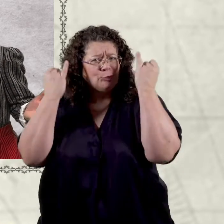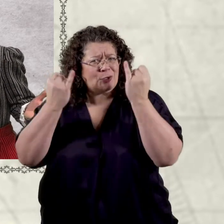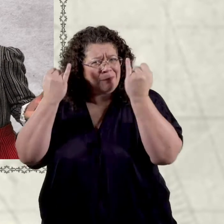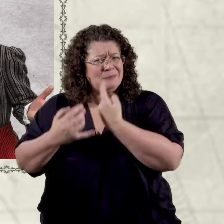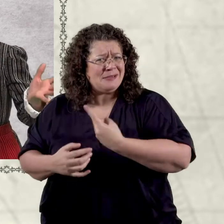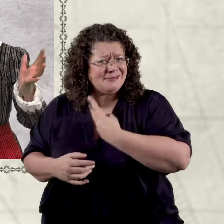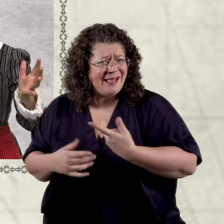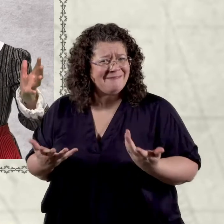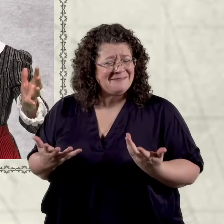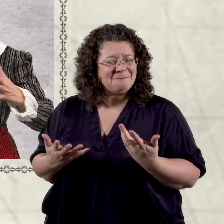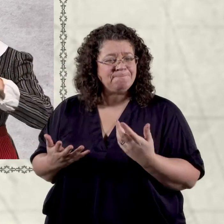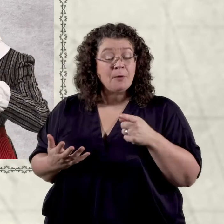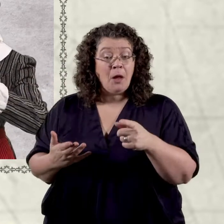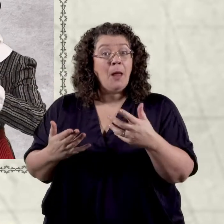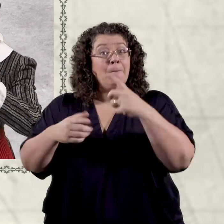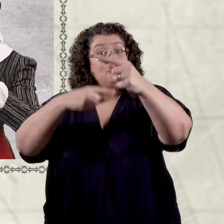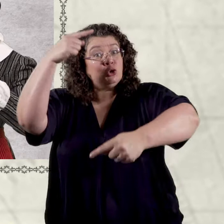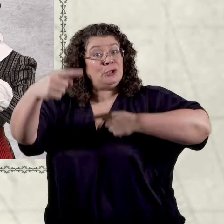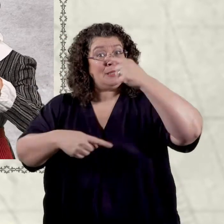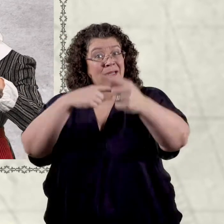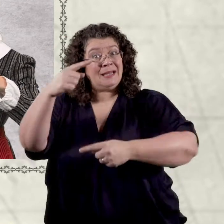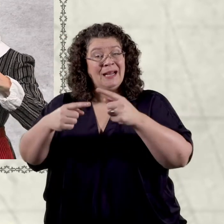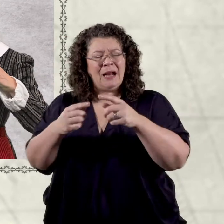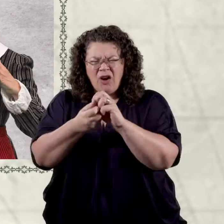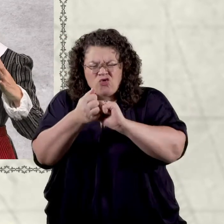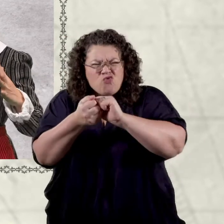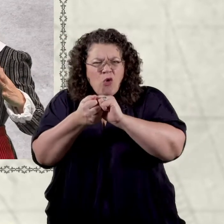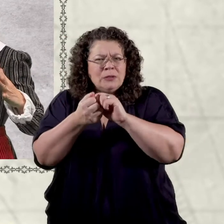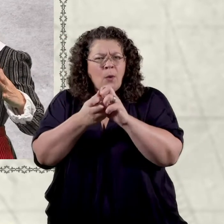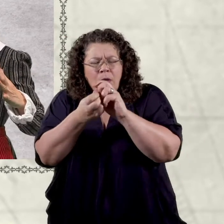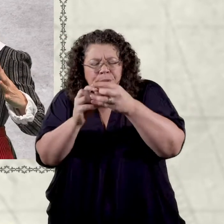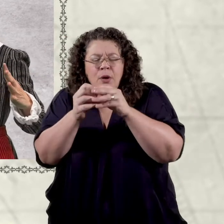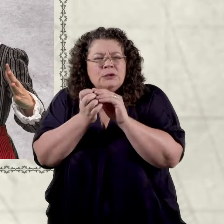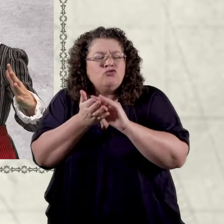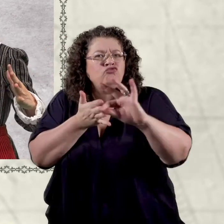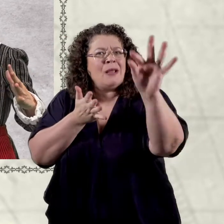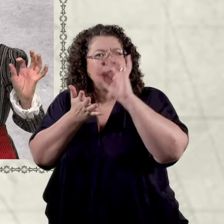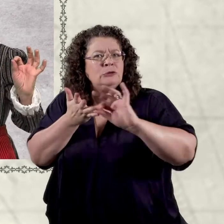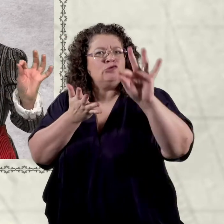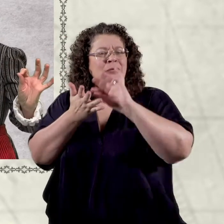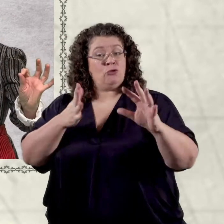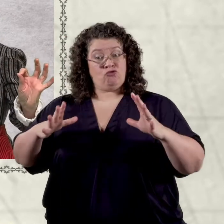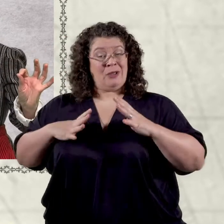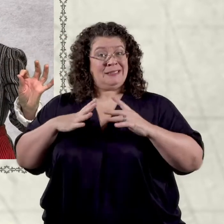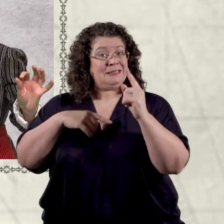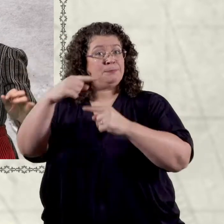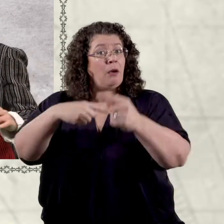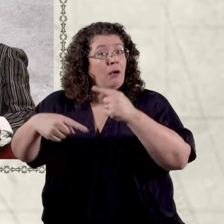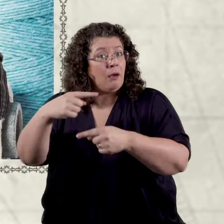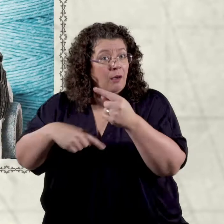myself. This machine would undo the knots and straighten the wool, ready to be